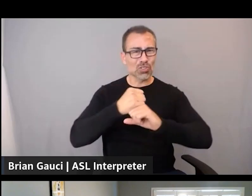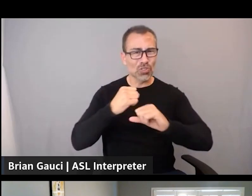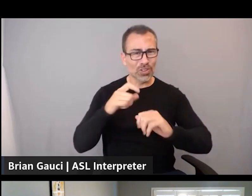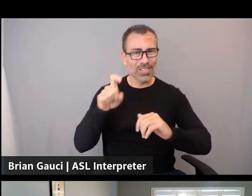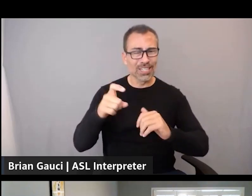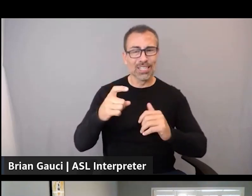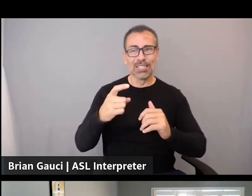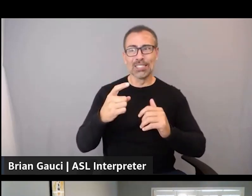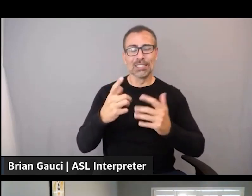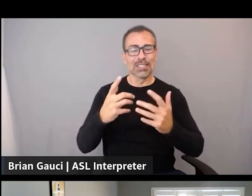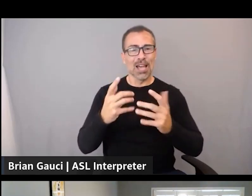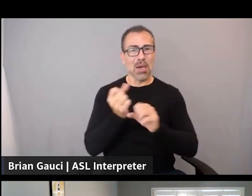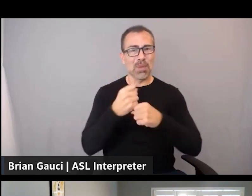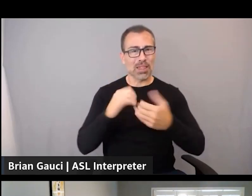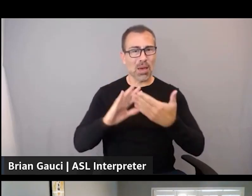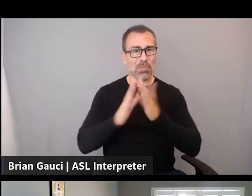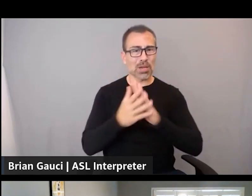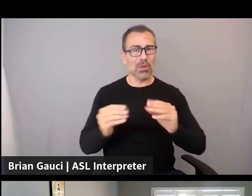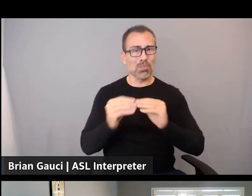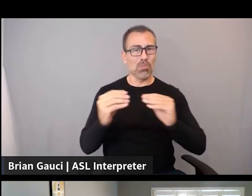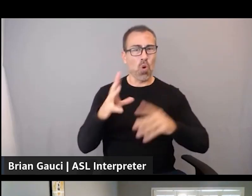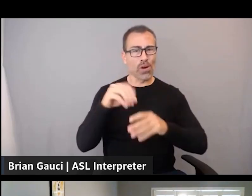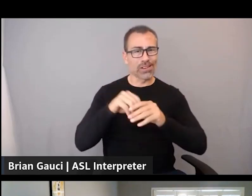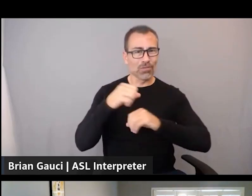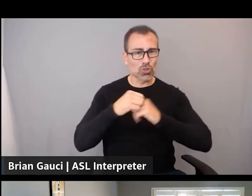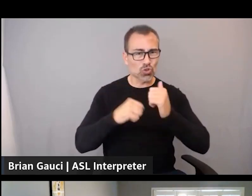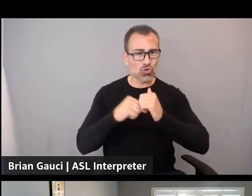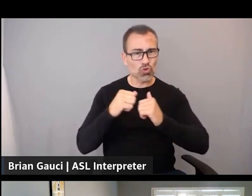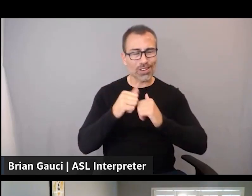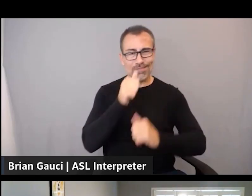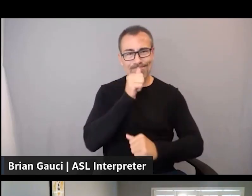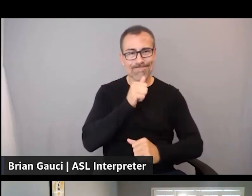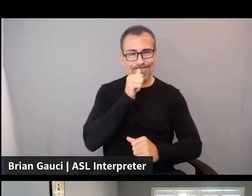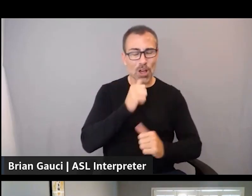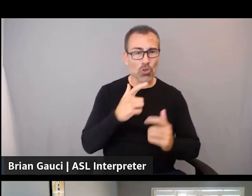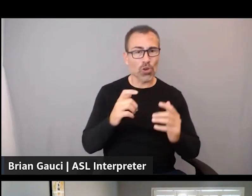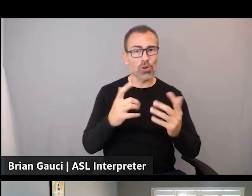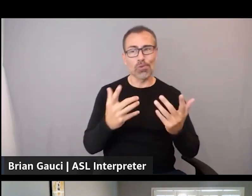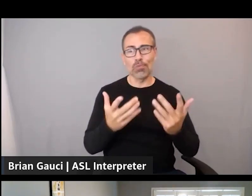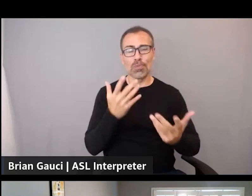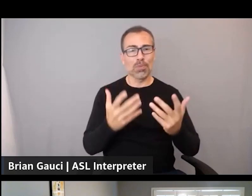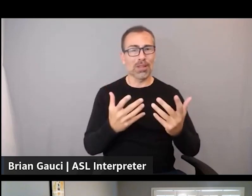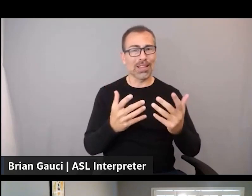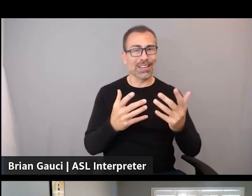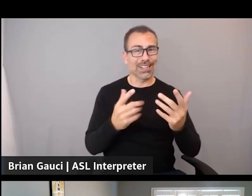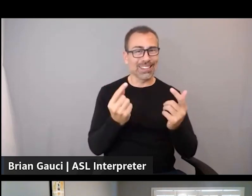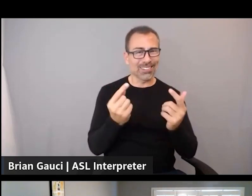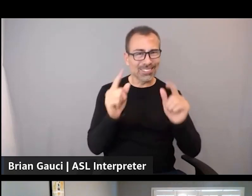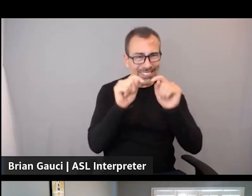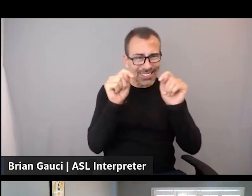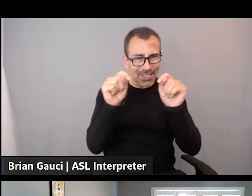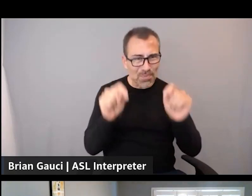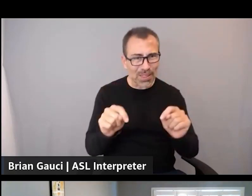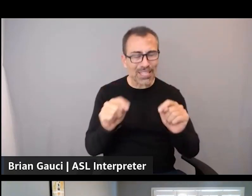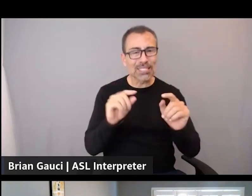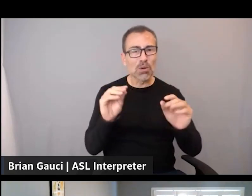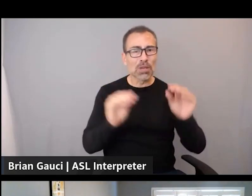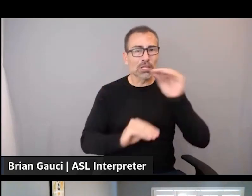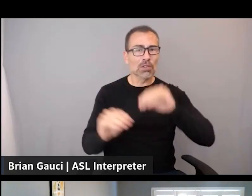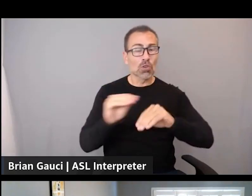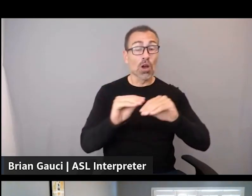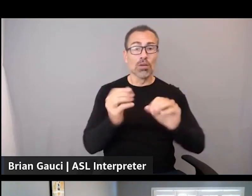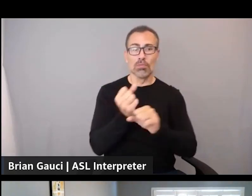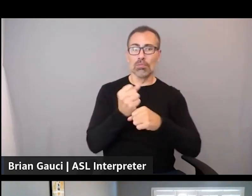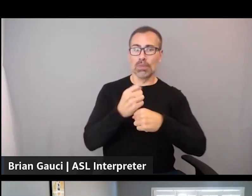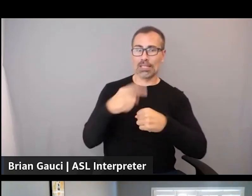tolerant, with like config files, little templates here and there, shipping those around, that makes it a lot easier for customers. So, and I